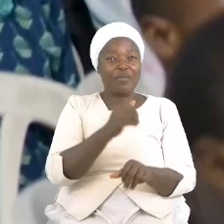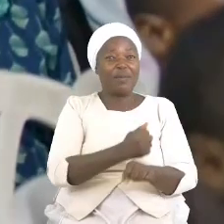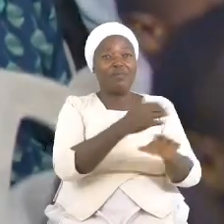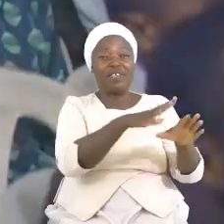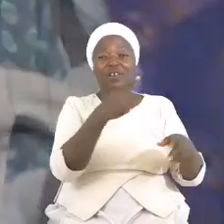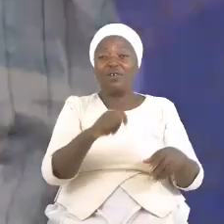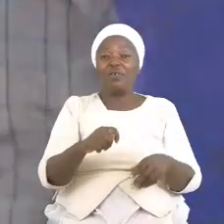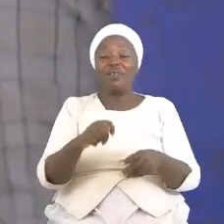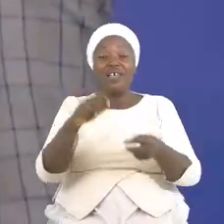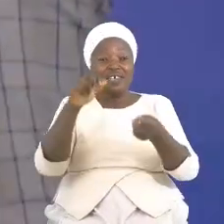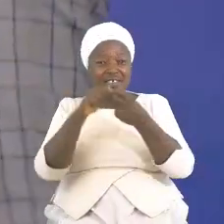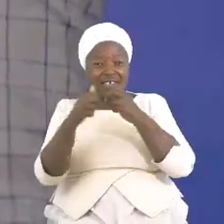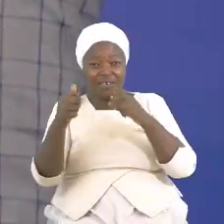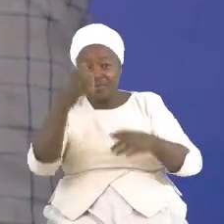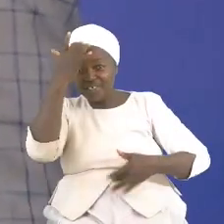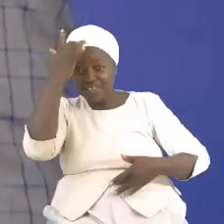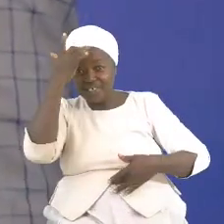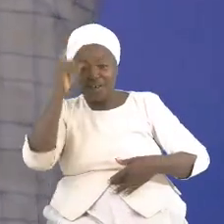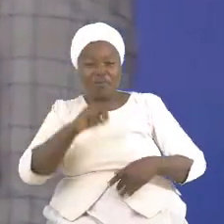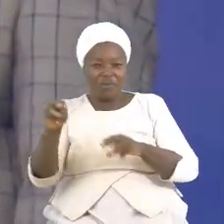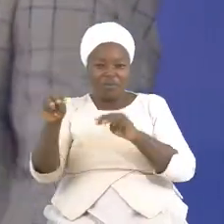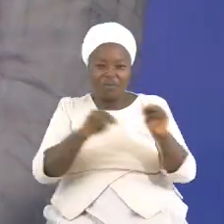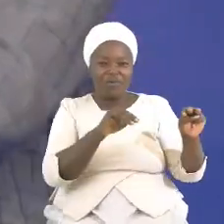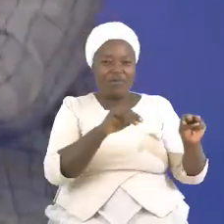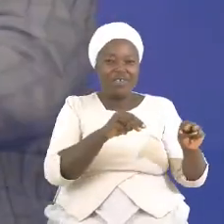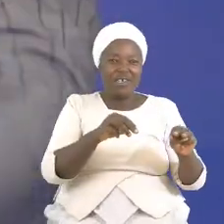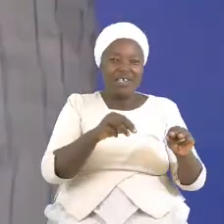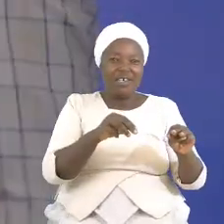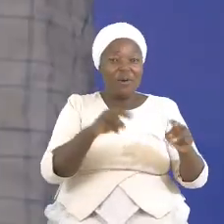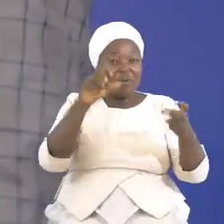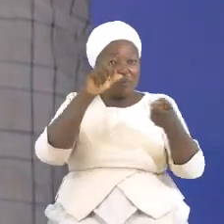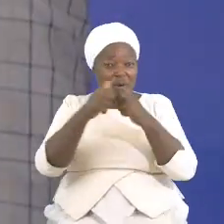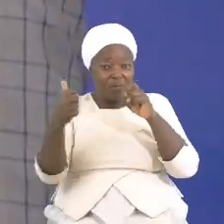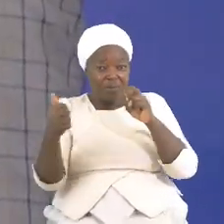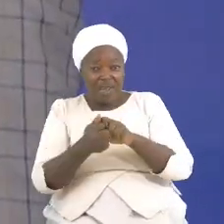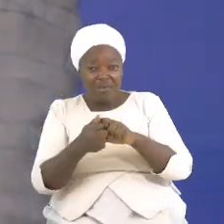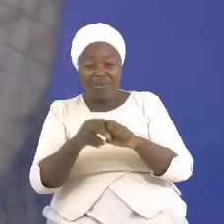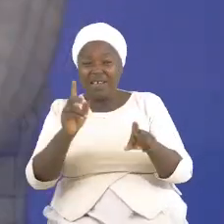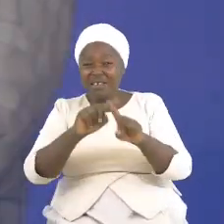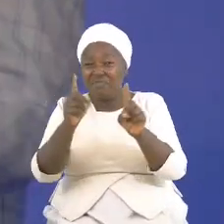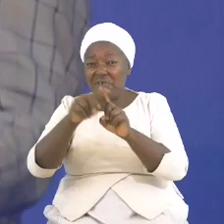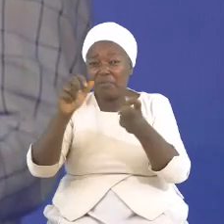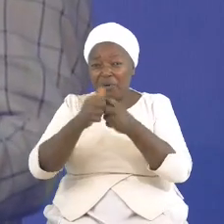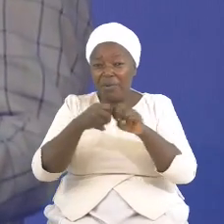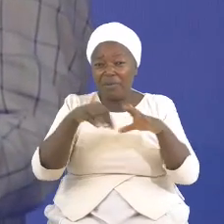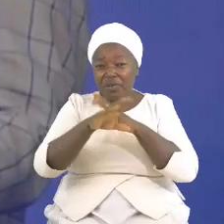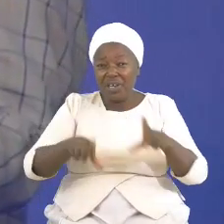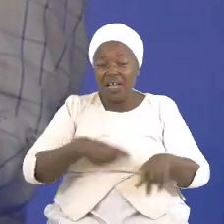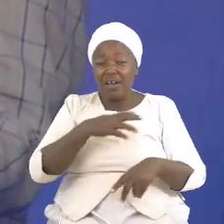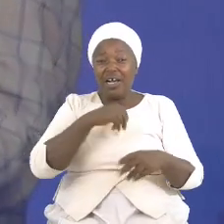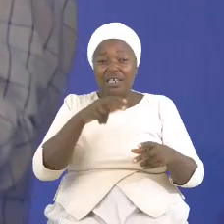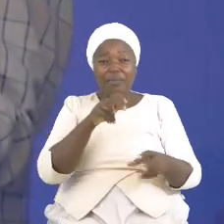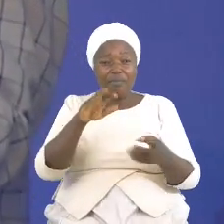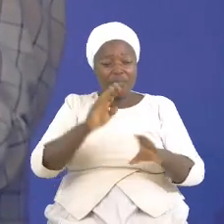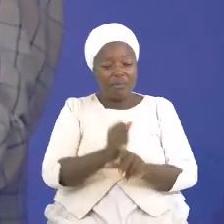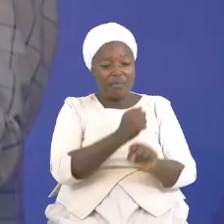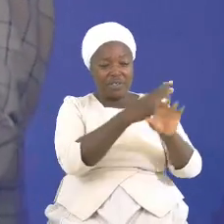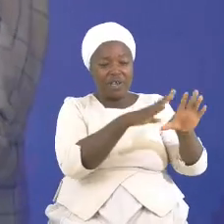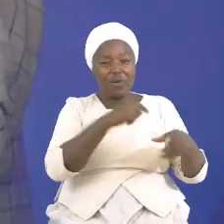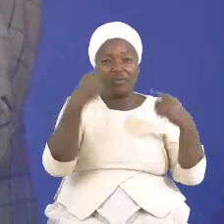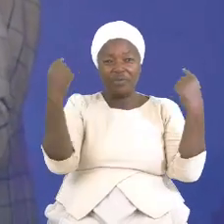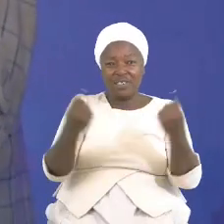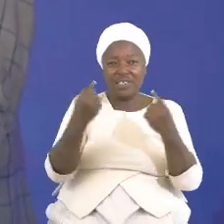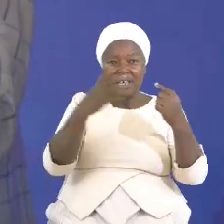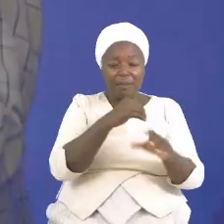tonight. The mountain of sin, it has to move tonight. And the mountain of satanic